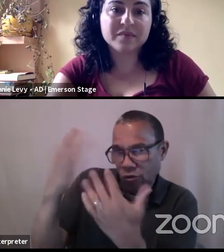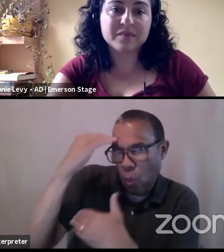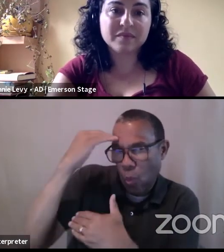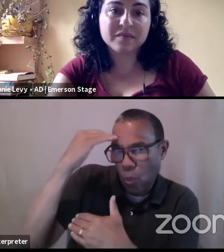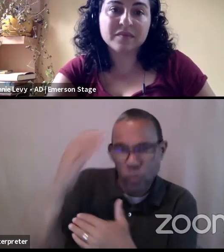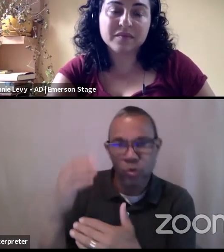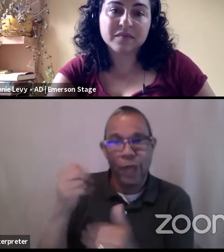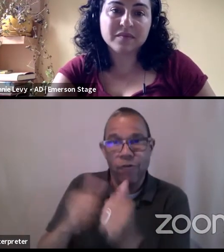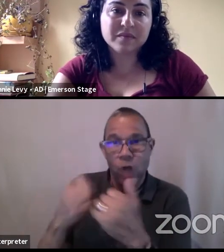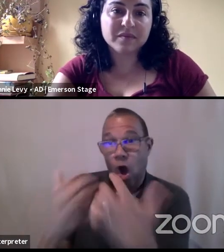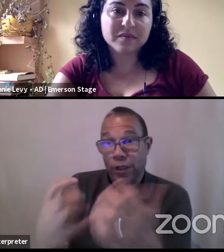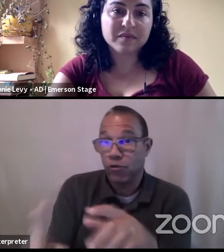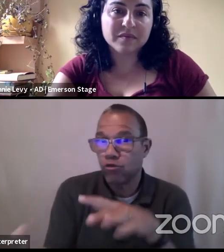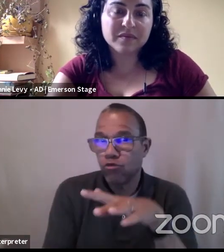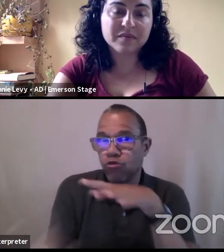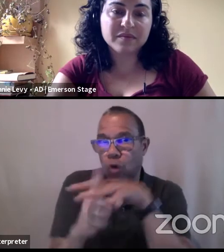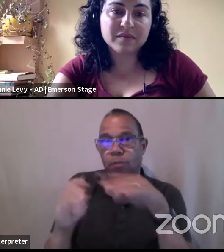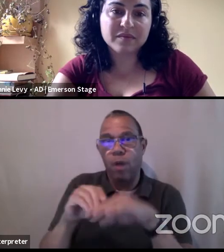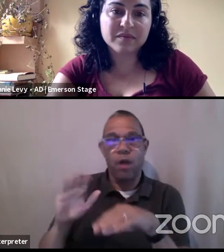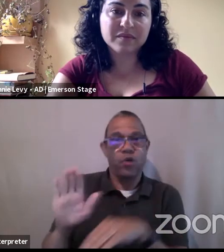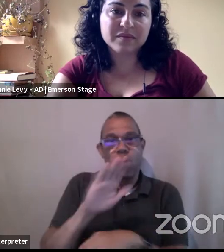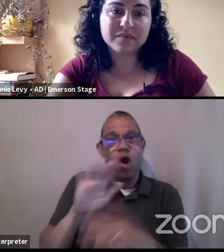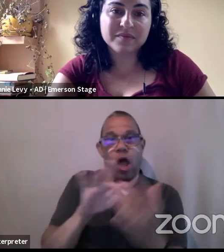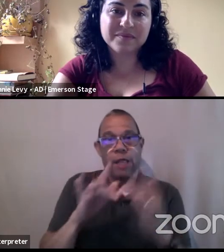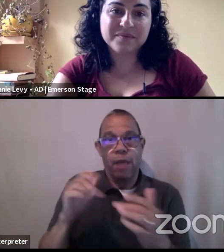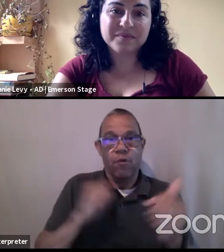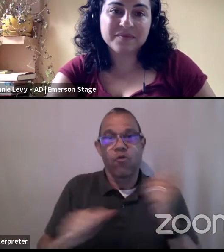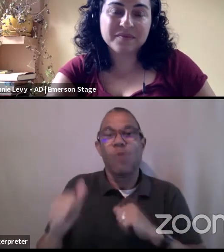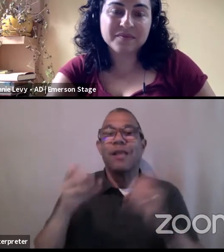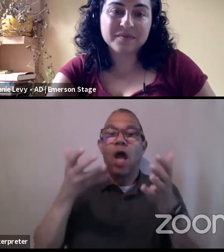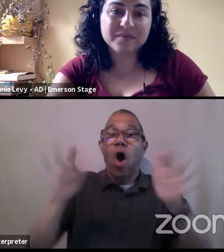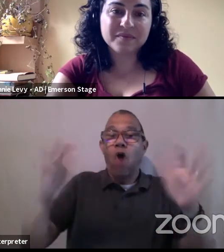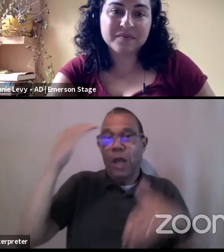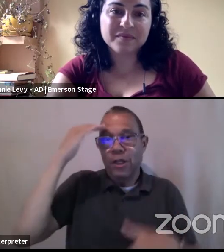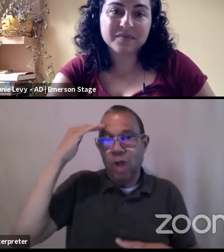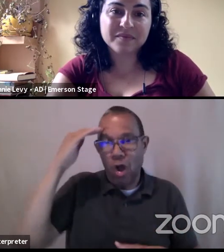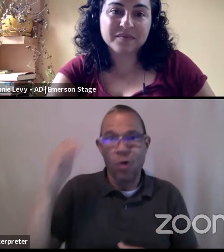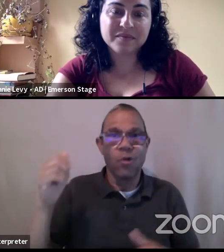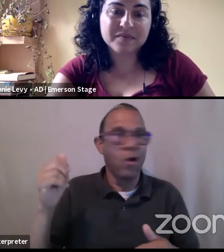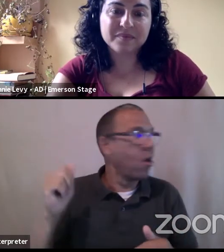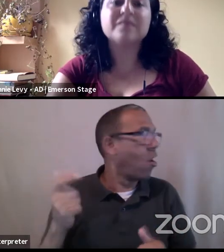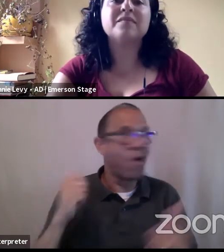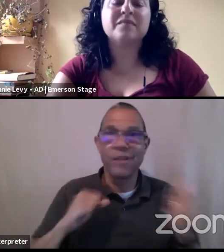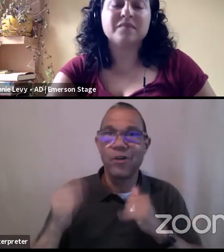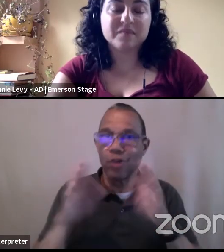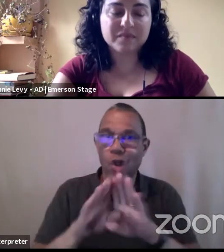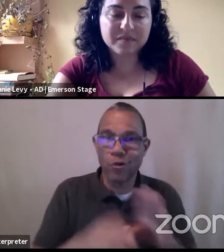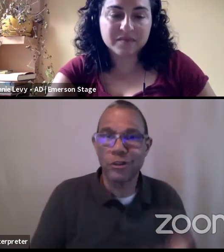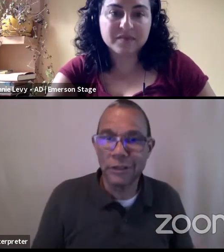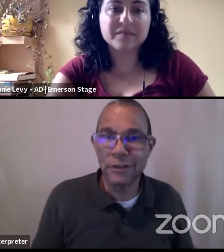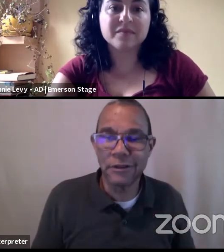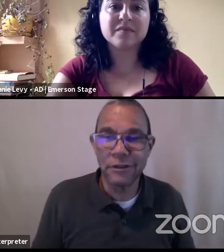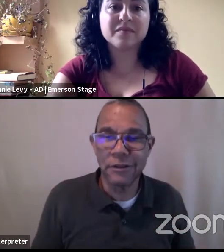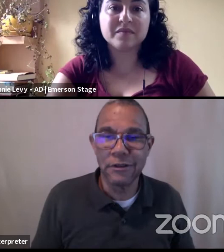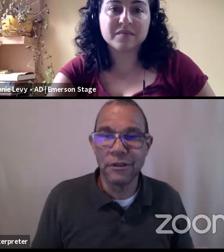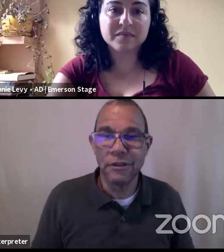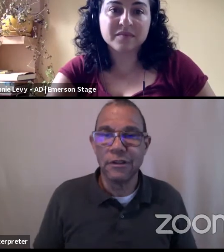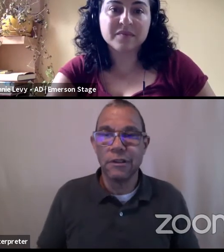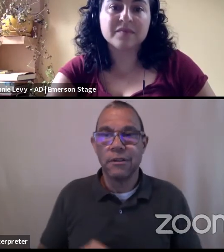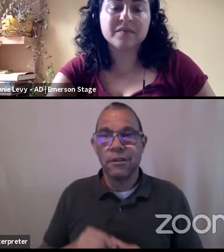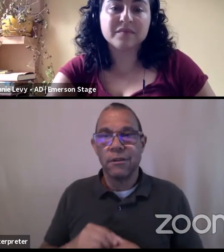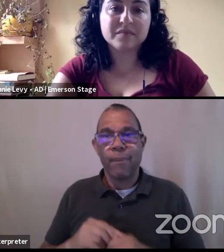comes to your online performance, knowing that, uh, theaters are closed. How can you, you know, still,